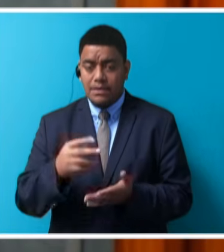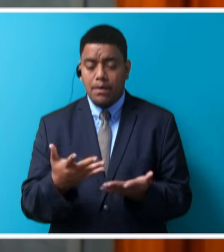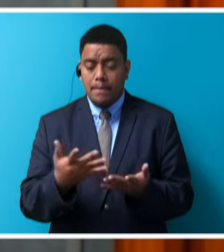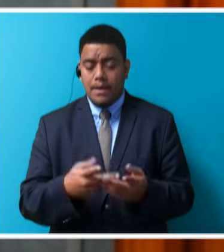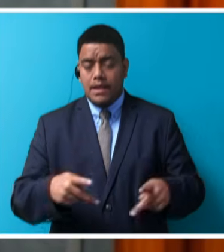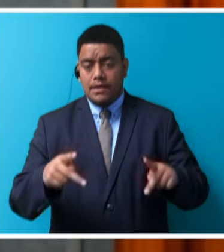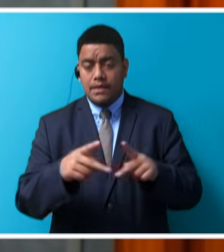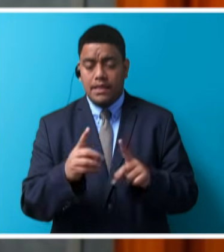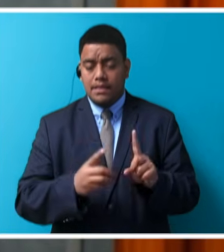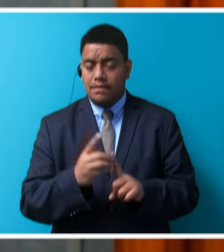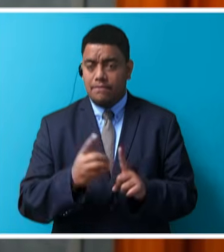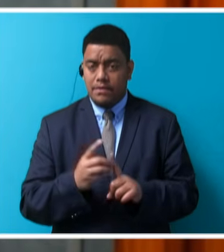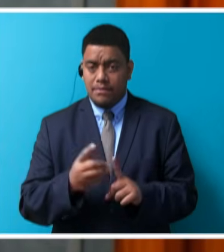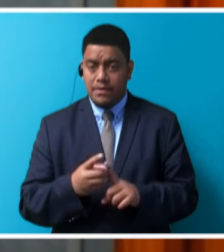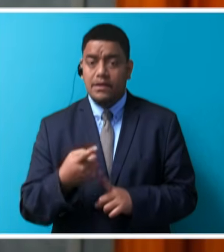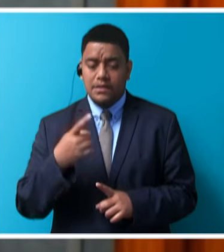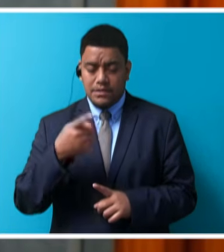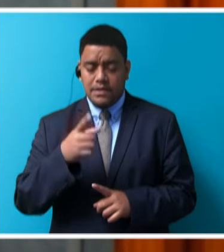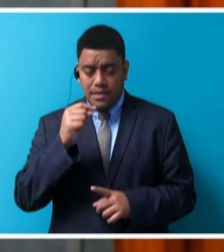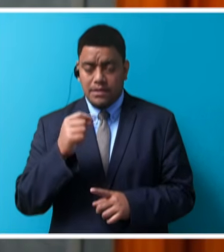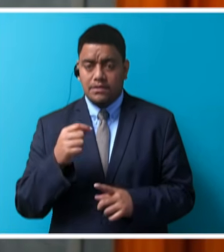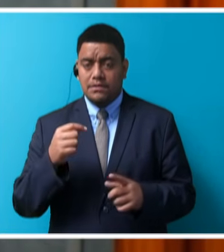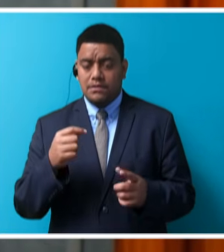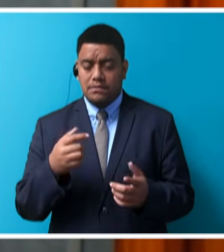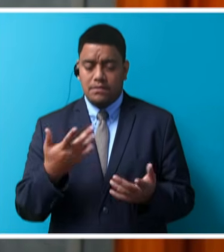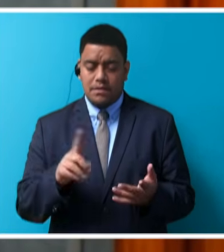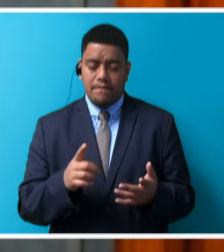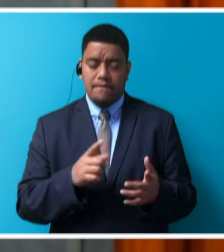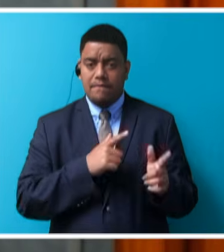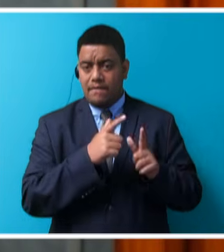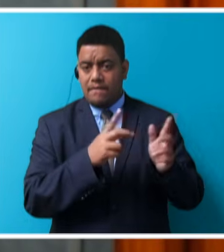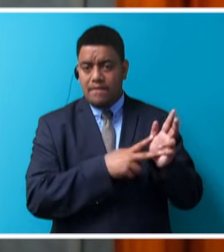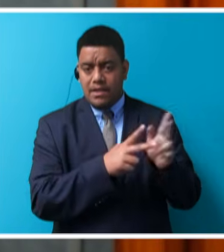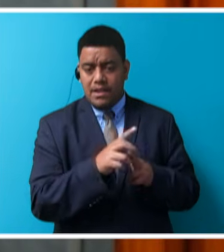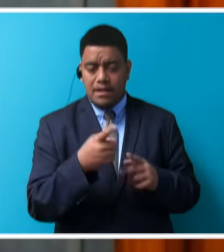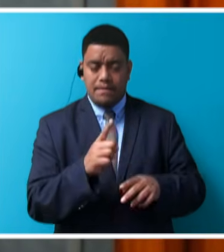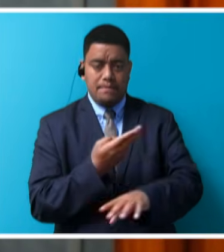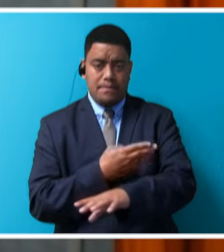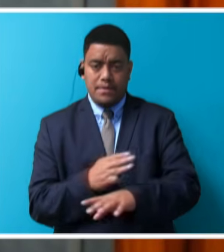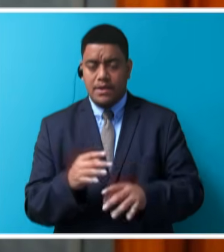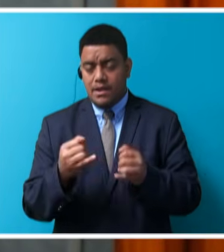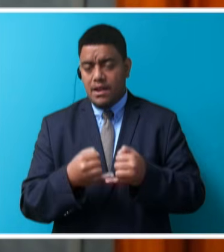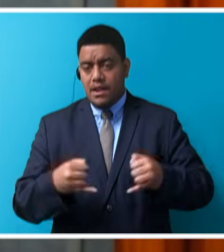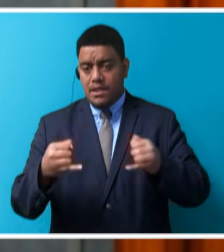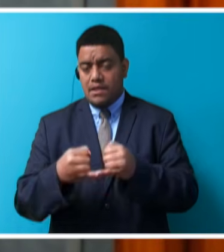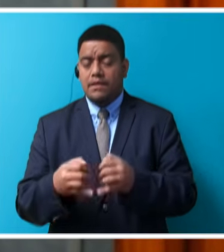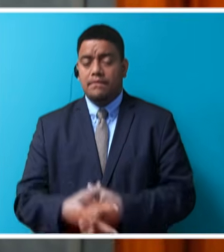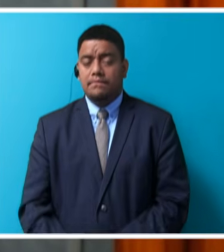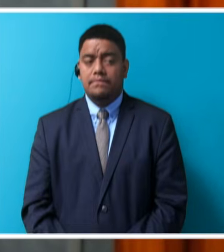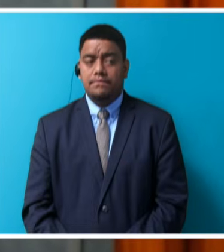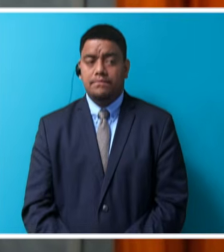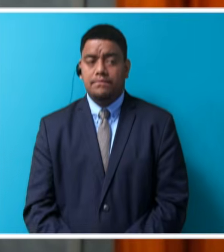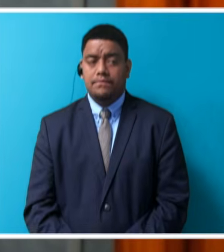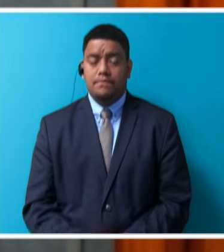development is reducing inequality between urban, rural, and maritime areas.